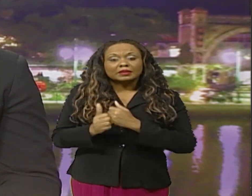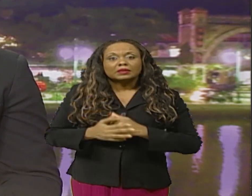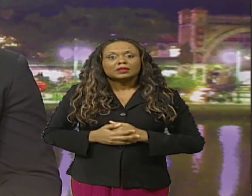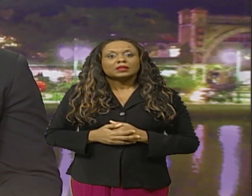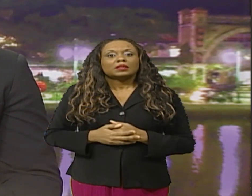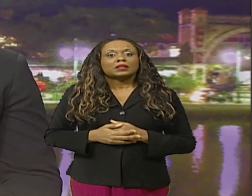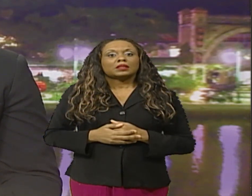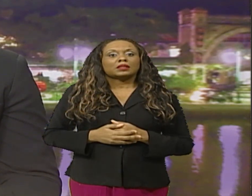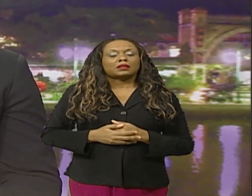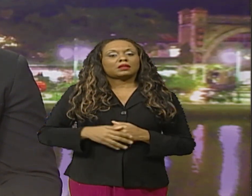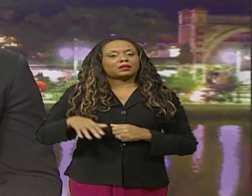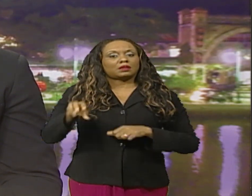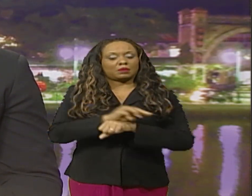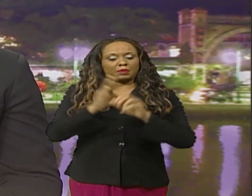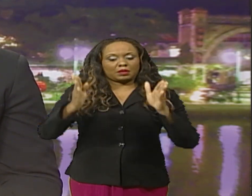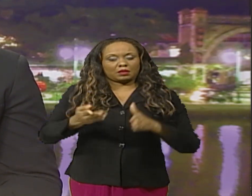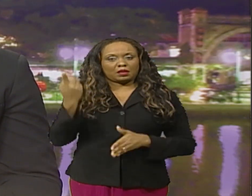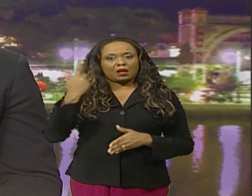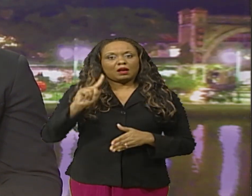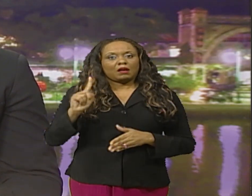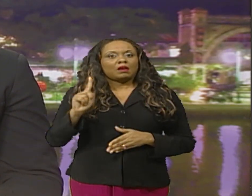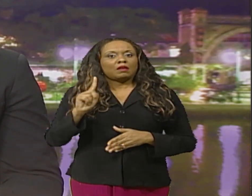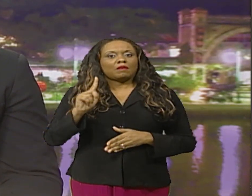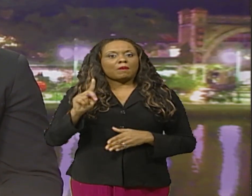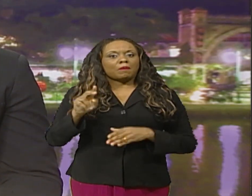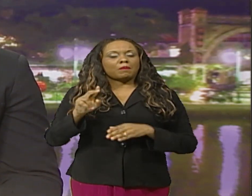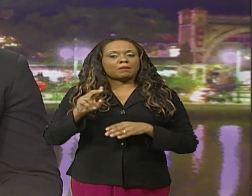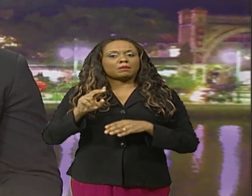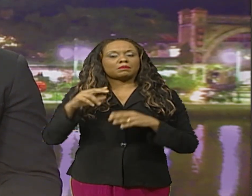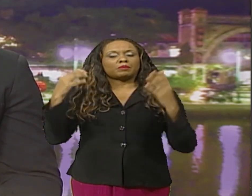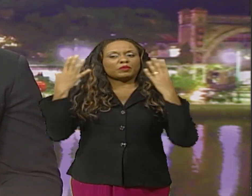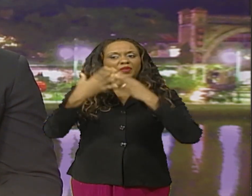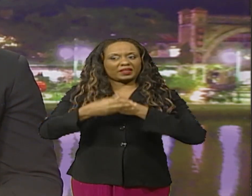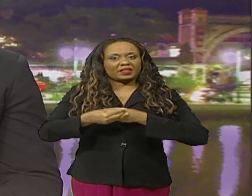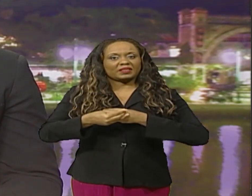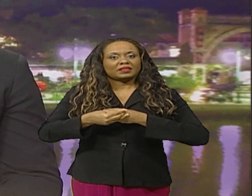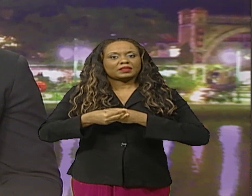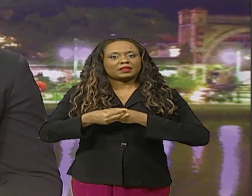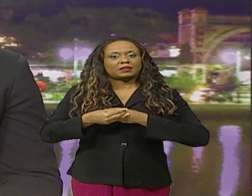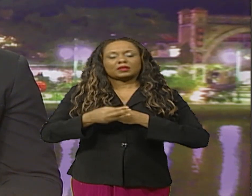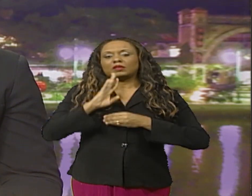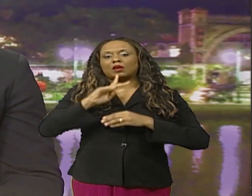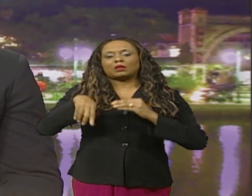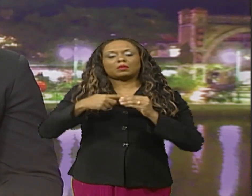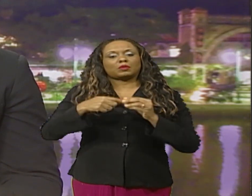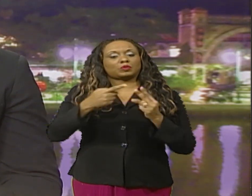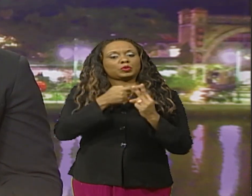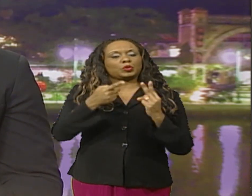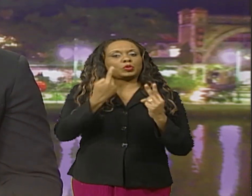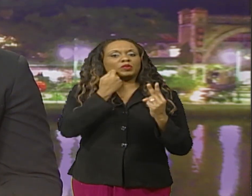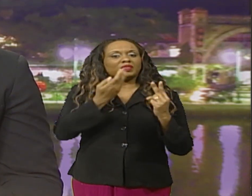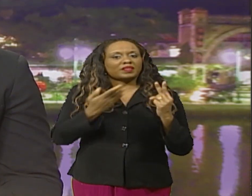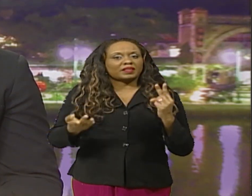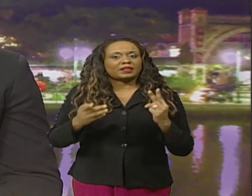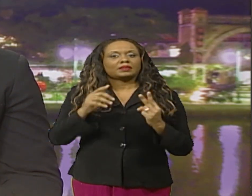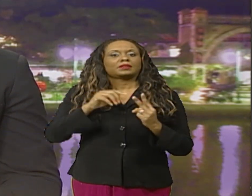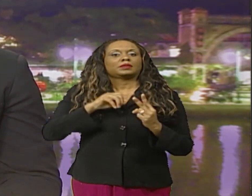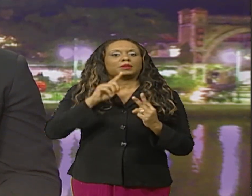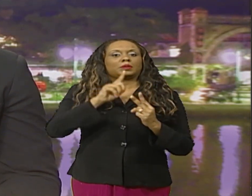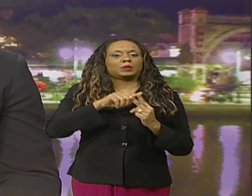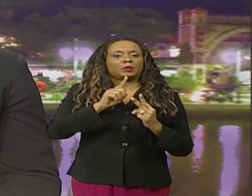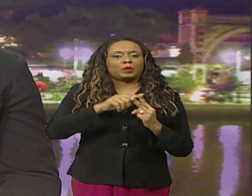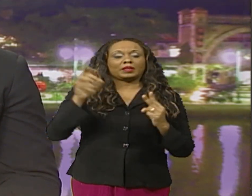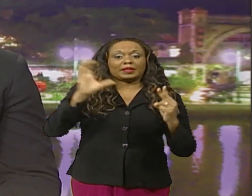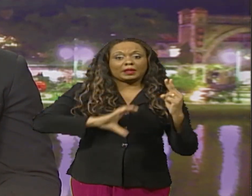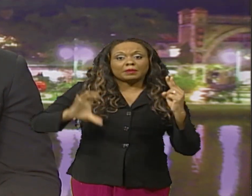Trevor Prescott, highlighted two recent events. One in the United Kingdom and the other in Malaysia, where on two separate occasions,